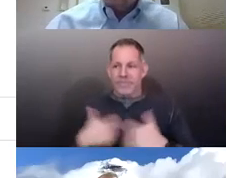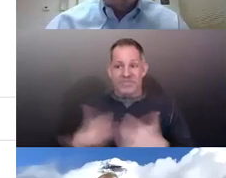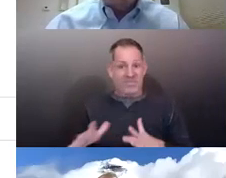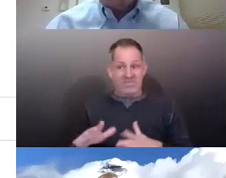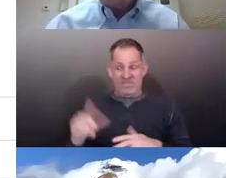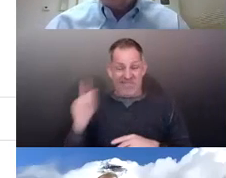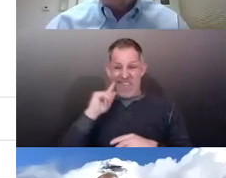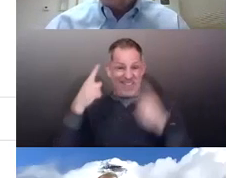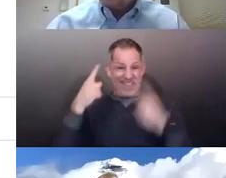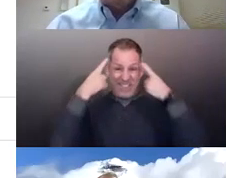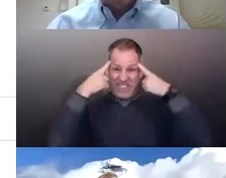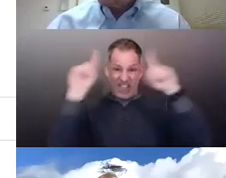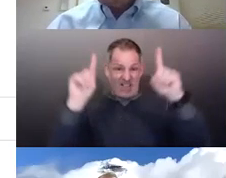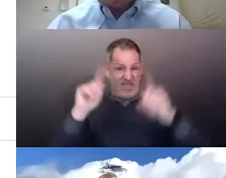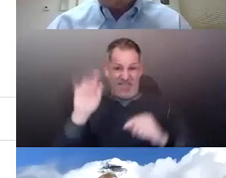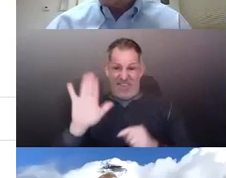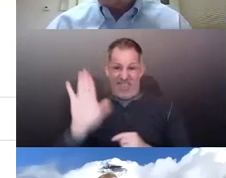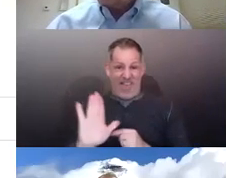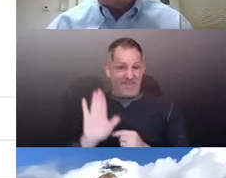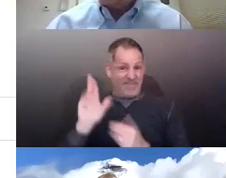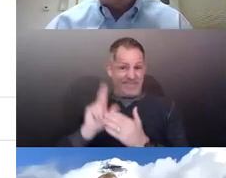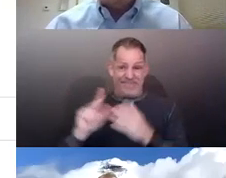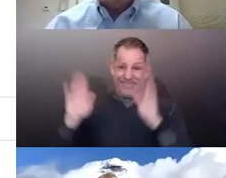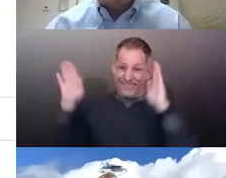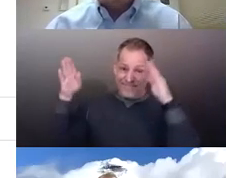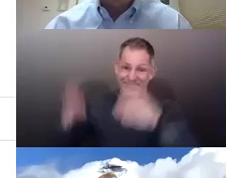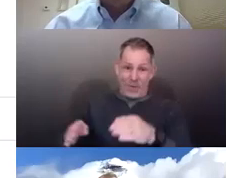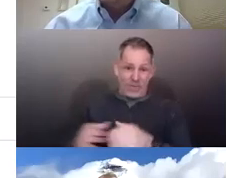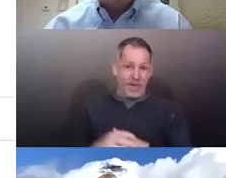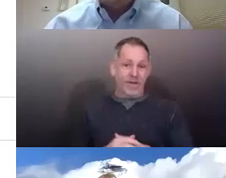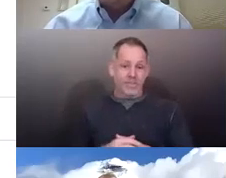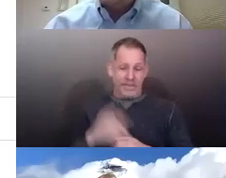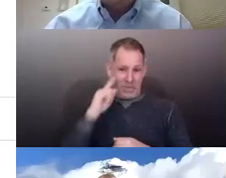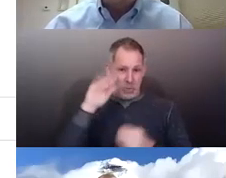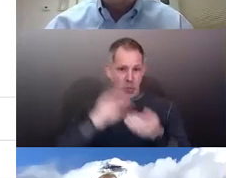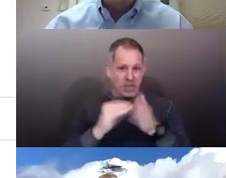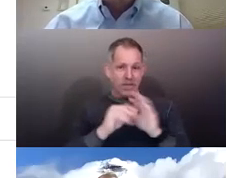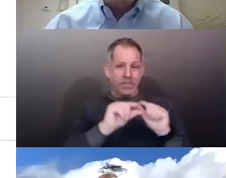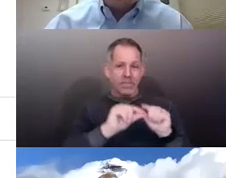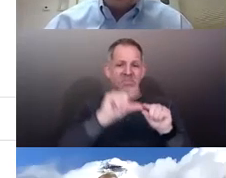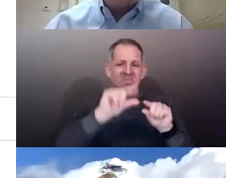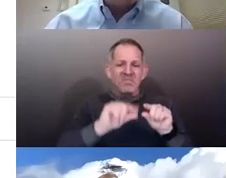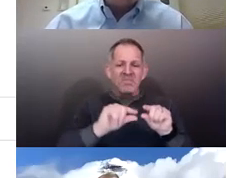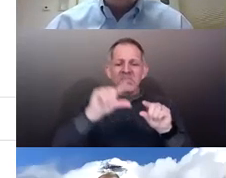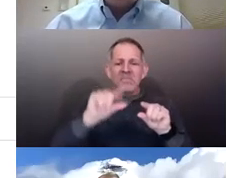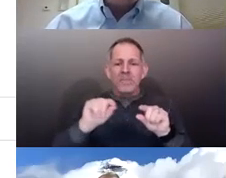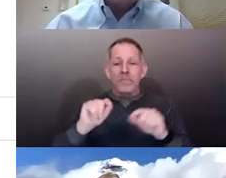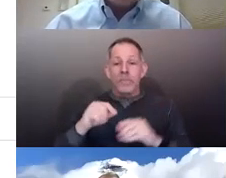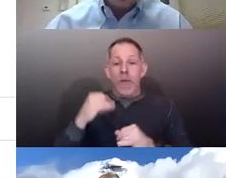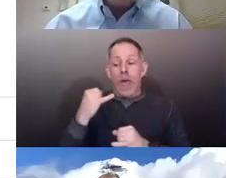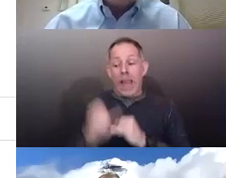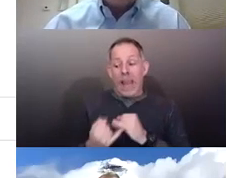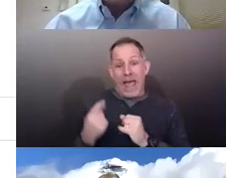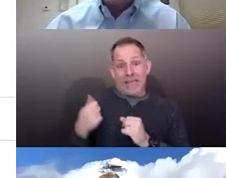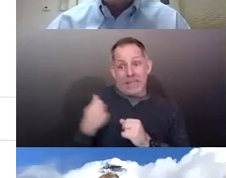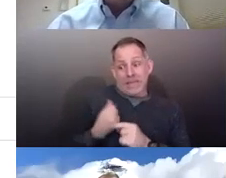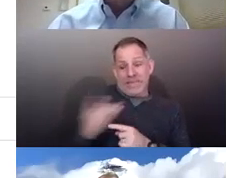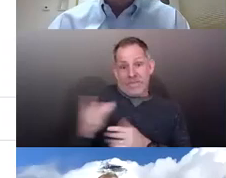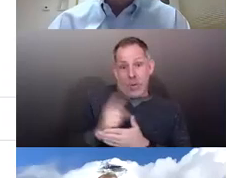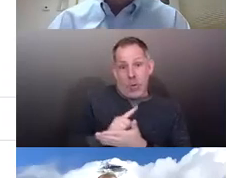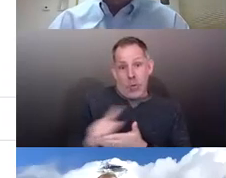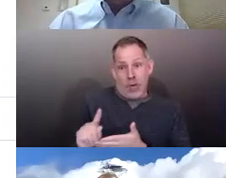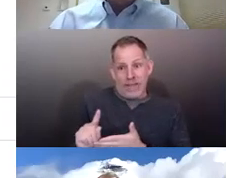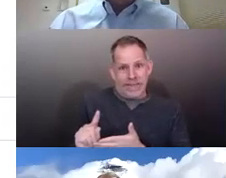we are seeing now a bump in cases in the last several weeks. You see there. Some of that's associated with a single